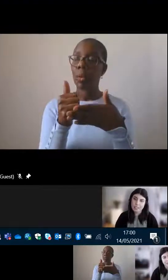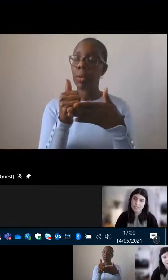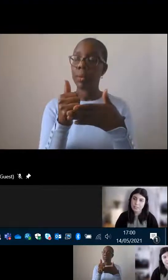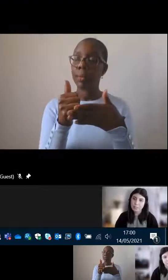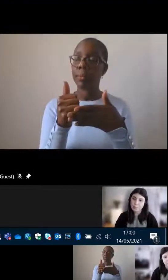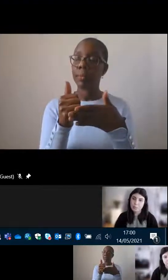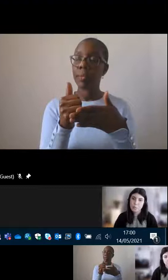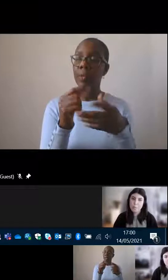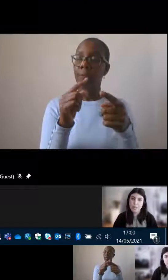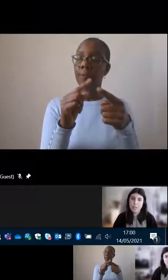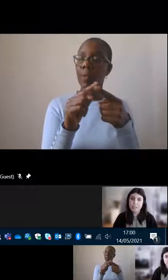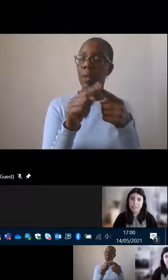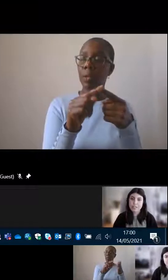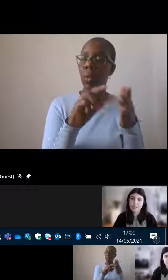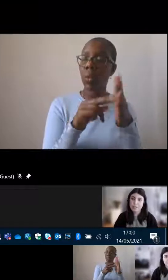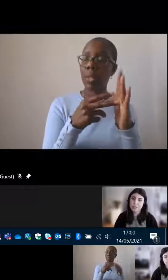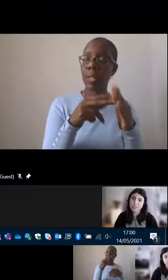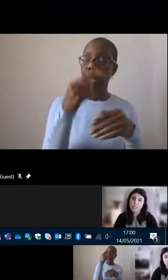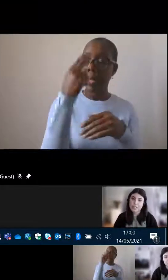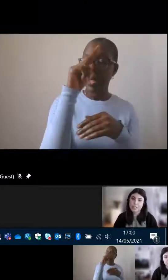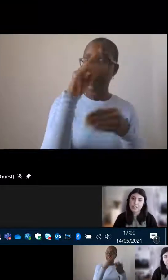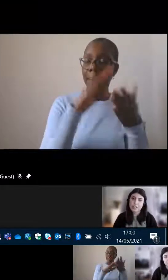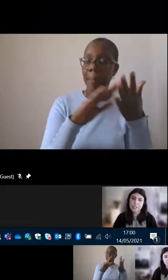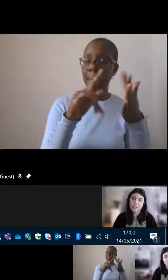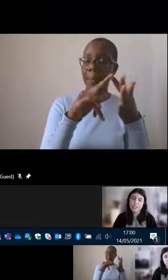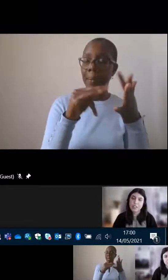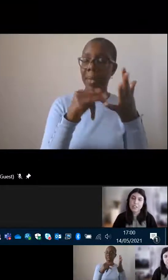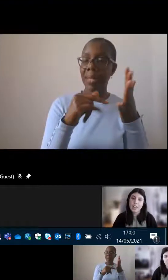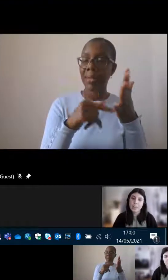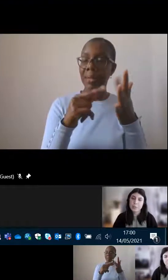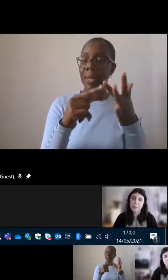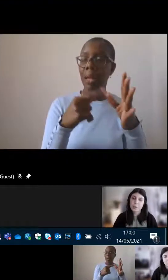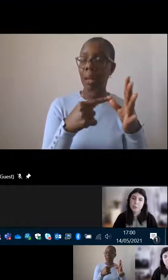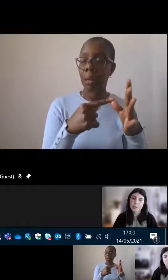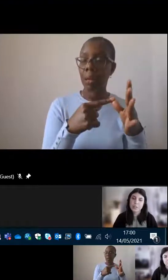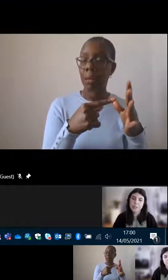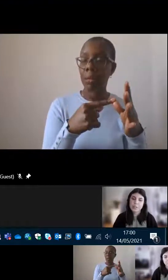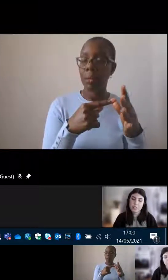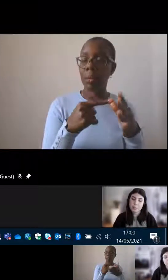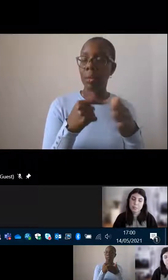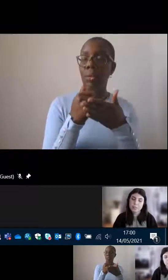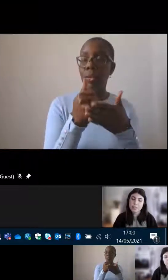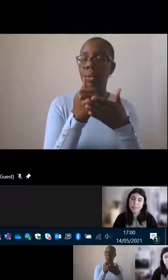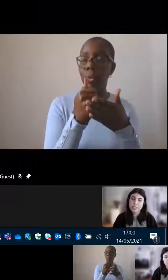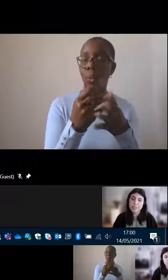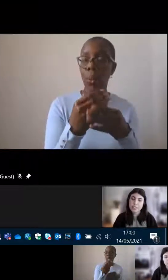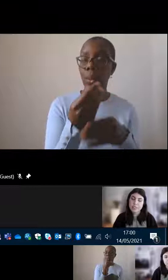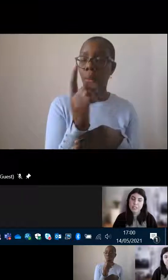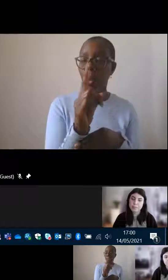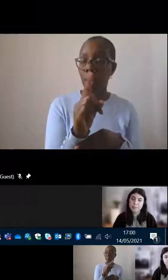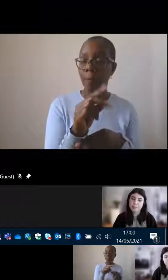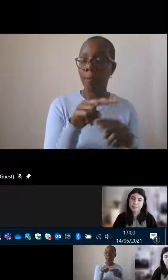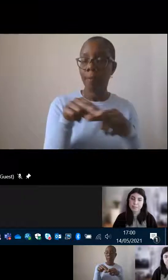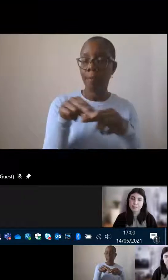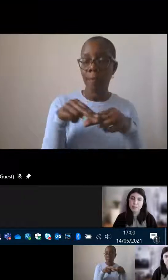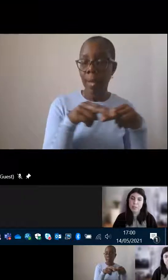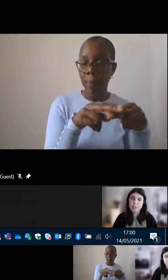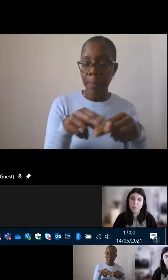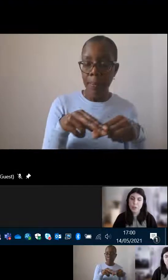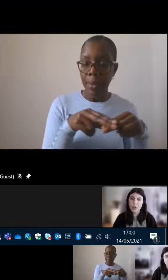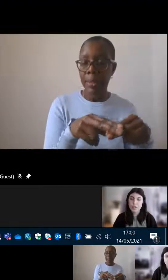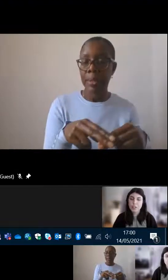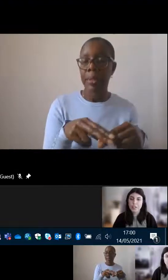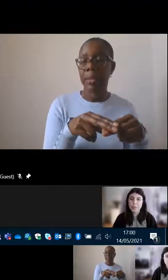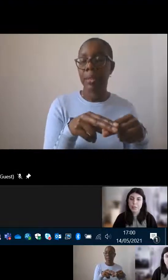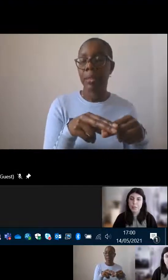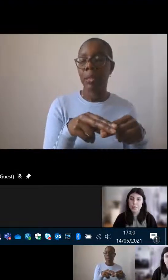is Hestia. Hestia are an organisation that helps support with families